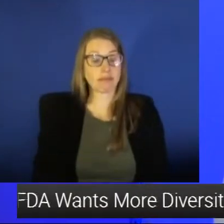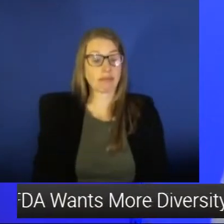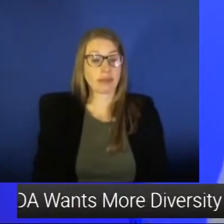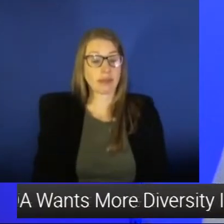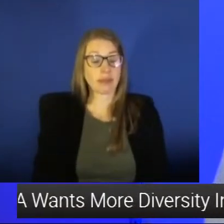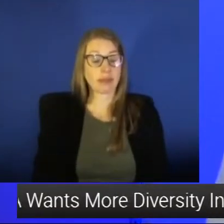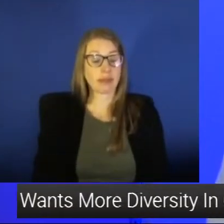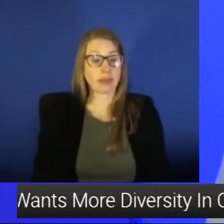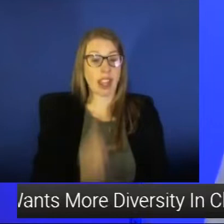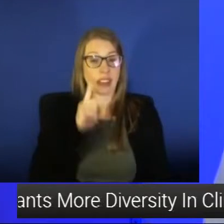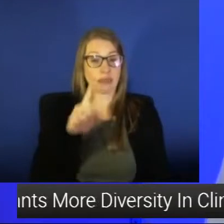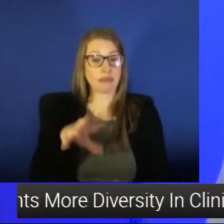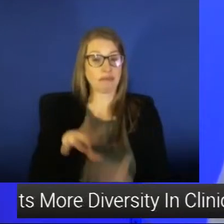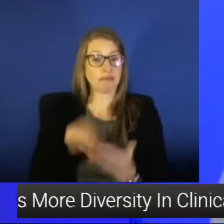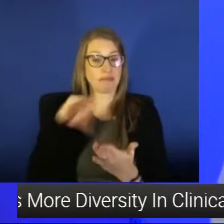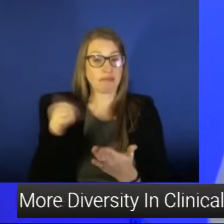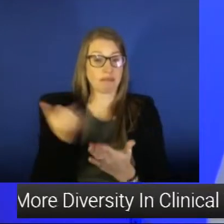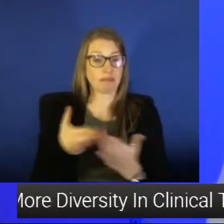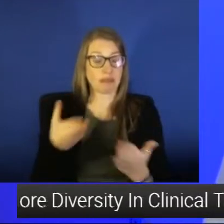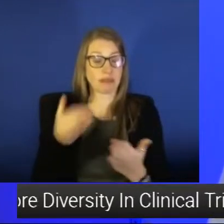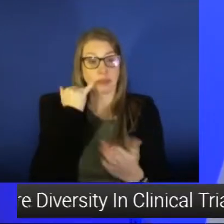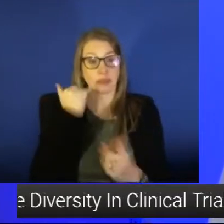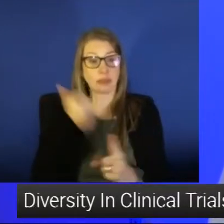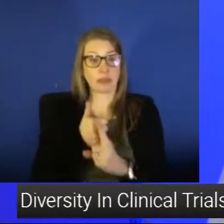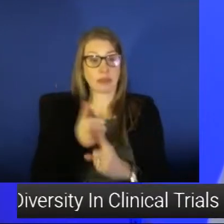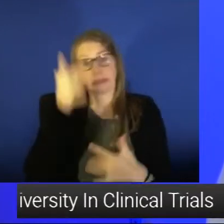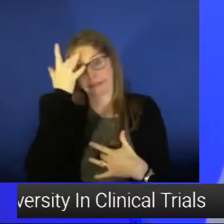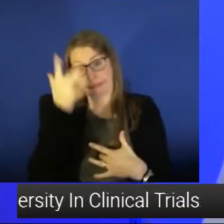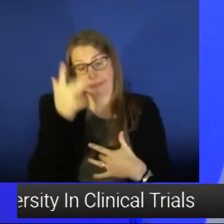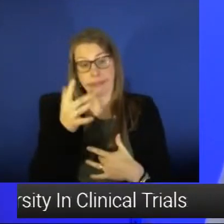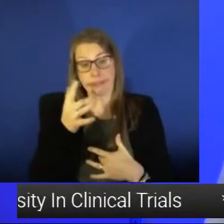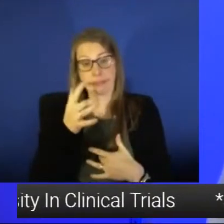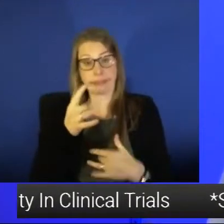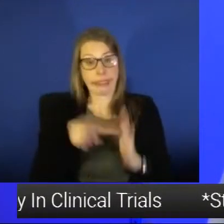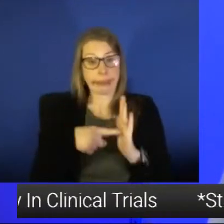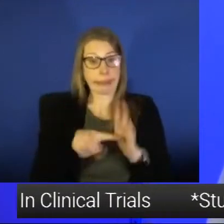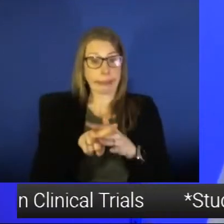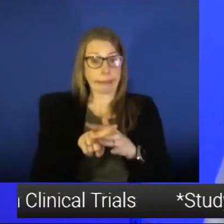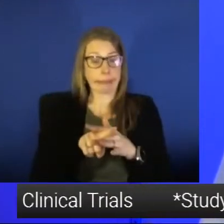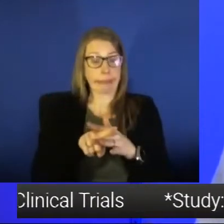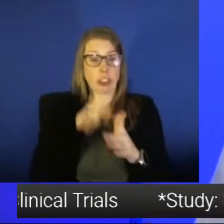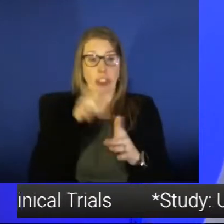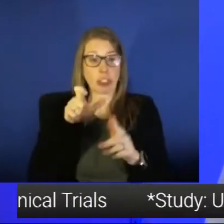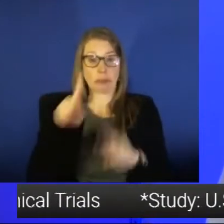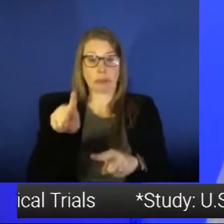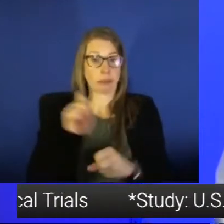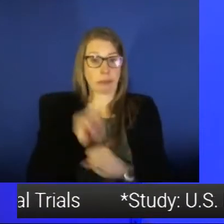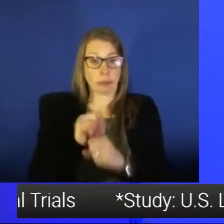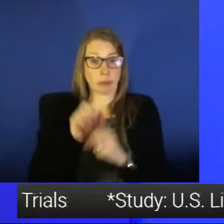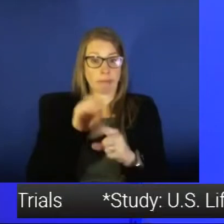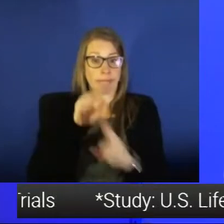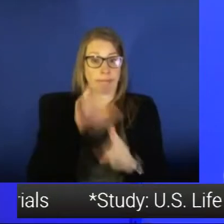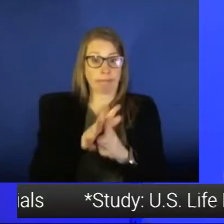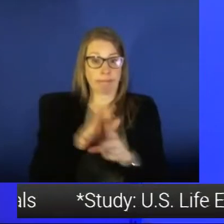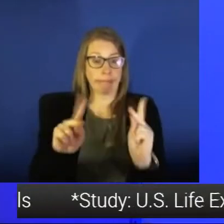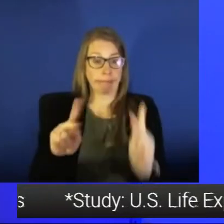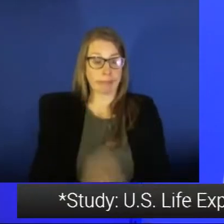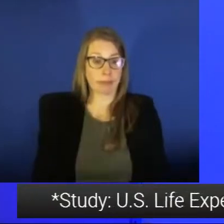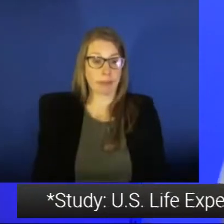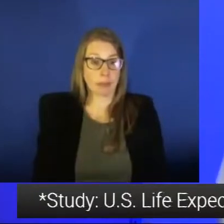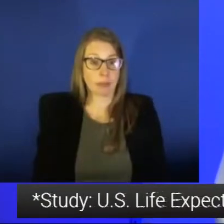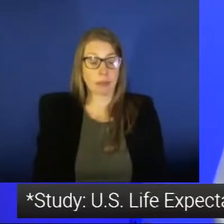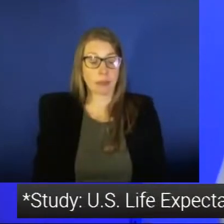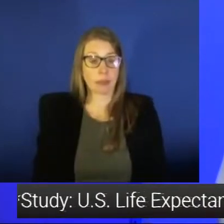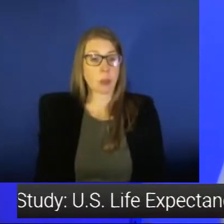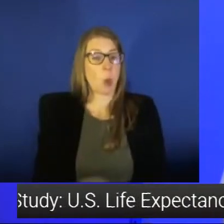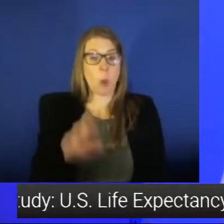thing. If you're sick or even having symptoms, you shouldn't be going to work and exposing other people or even other family members at risk. So anything